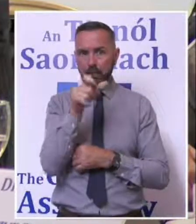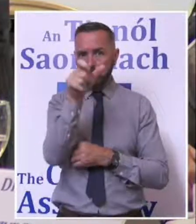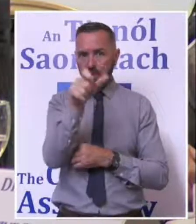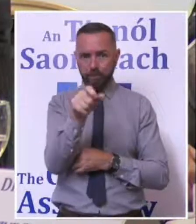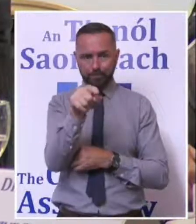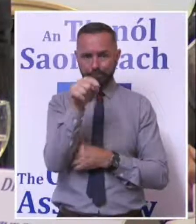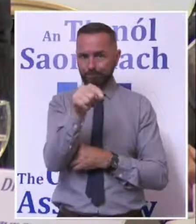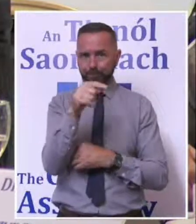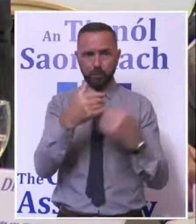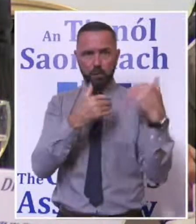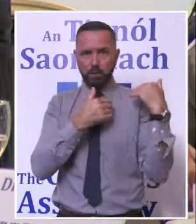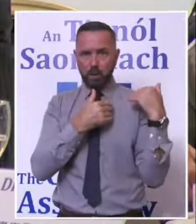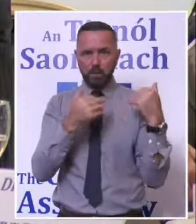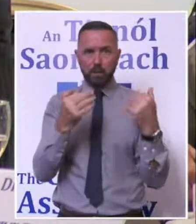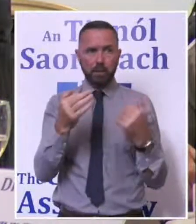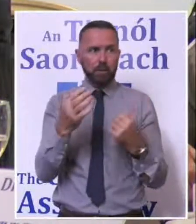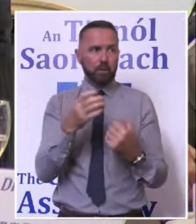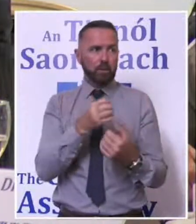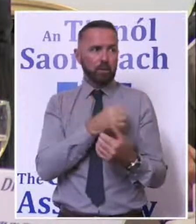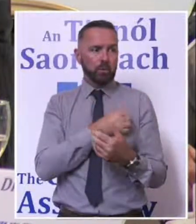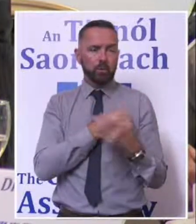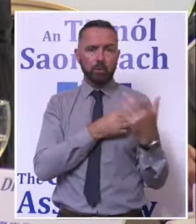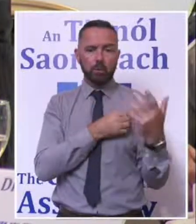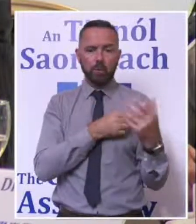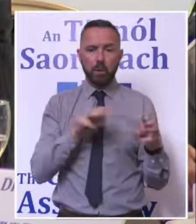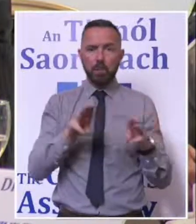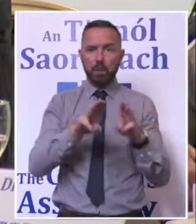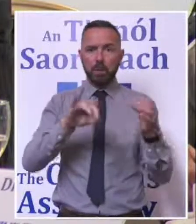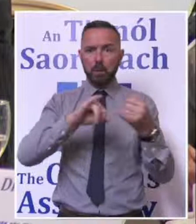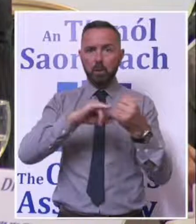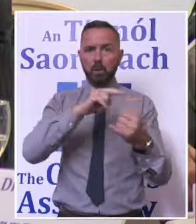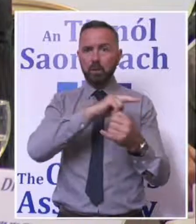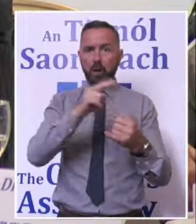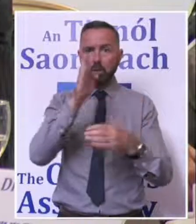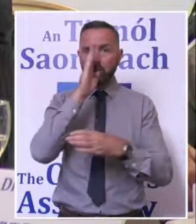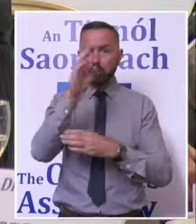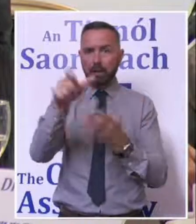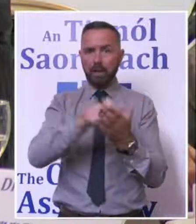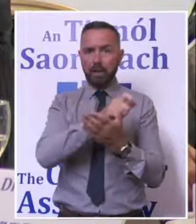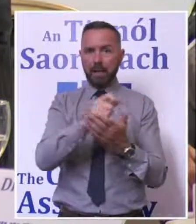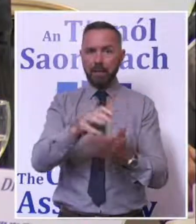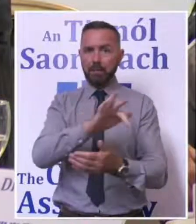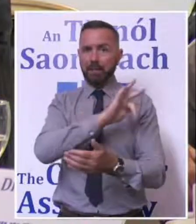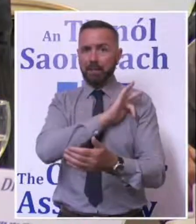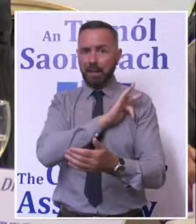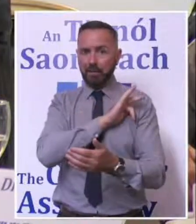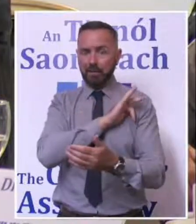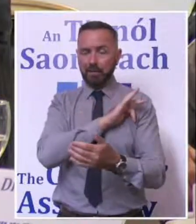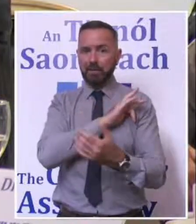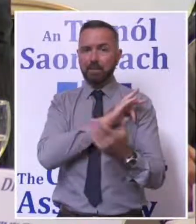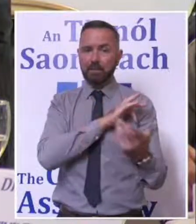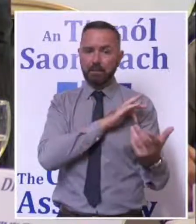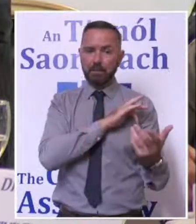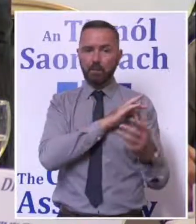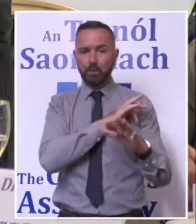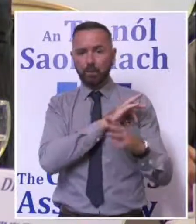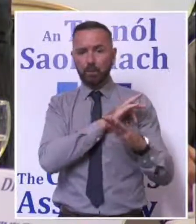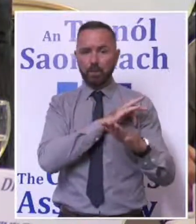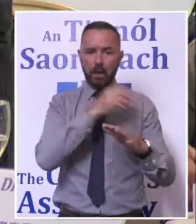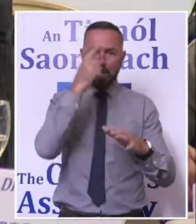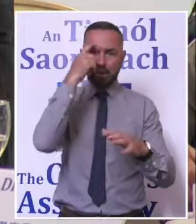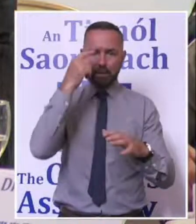who finds himself accountable to people who are not directly elected, even by the people of their own local authority, which I think